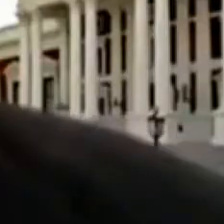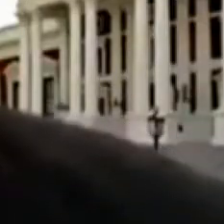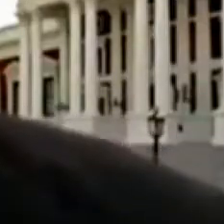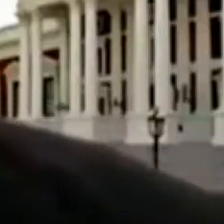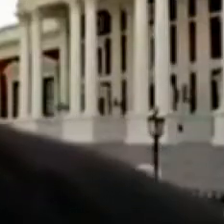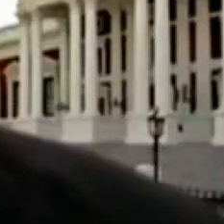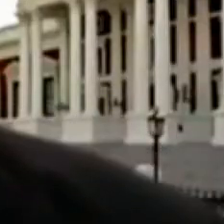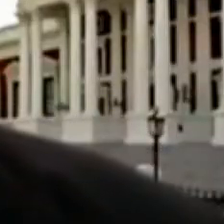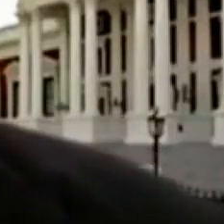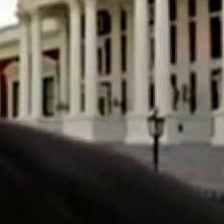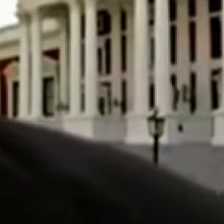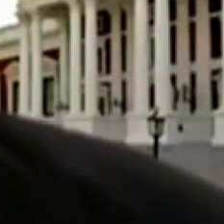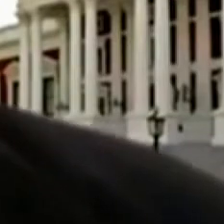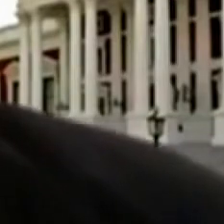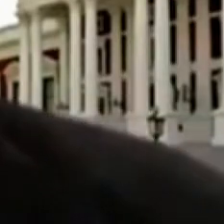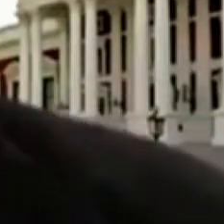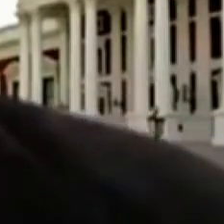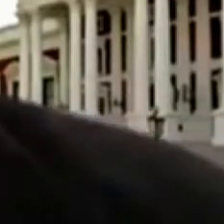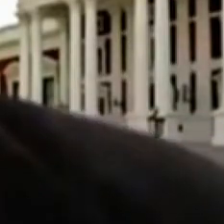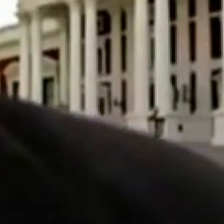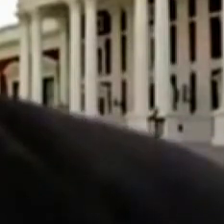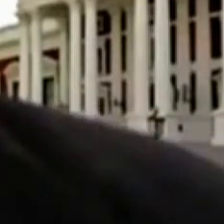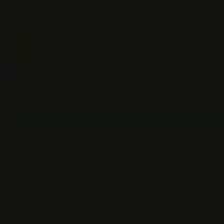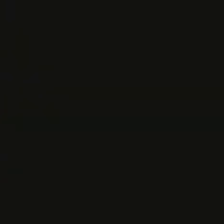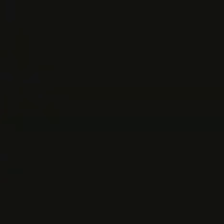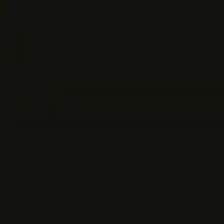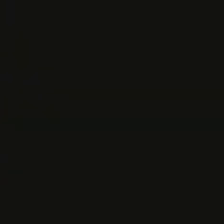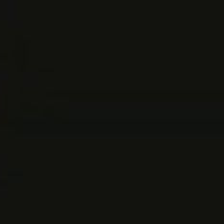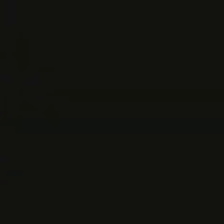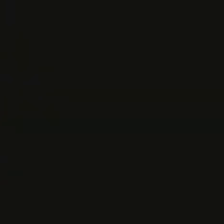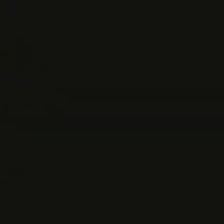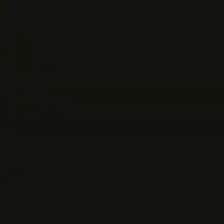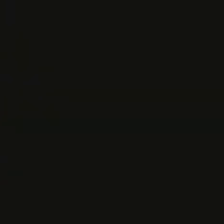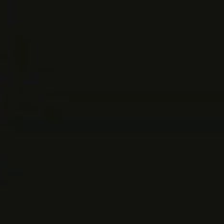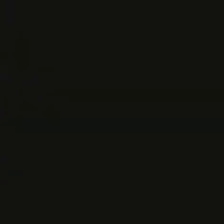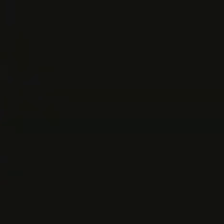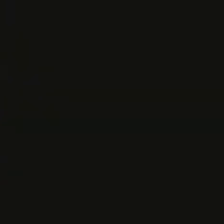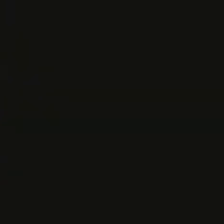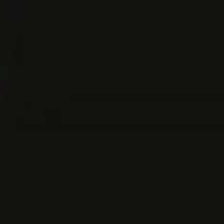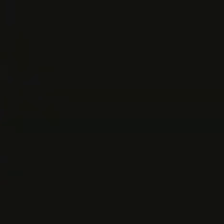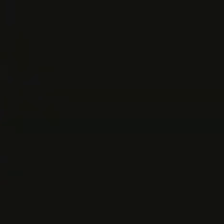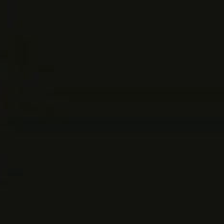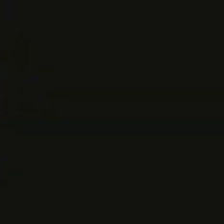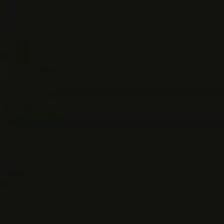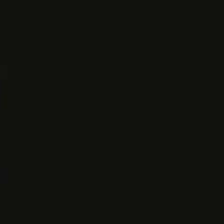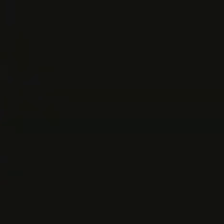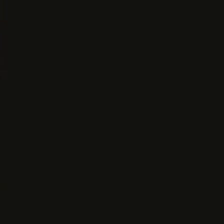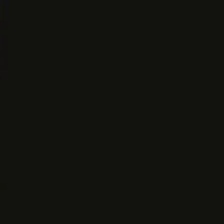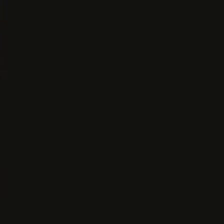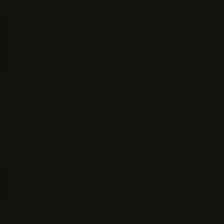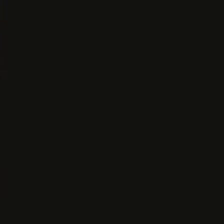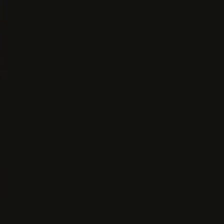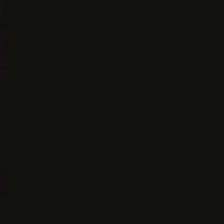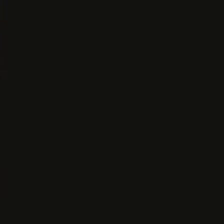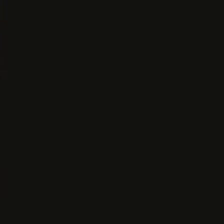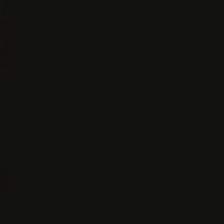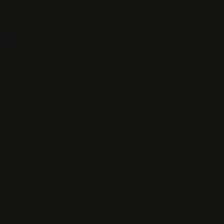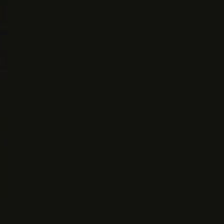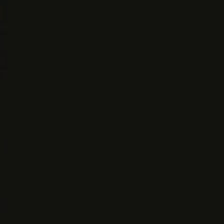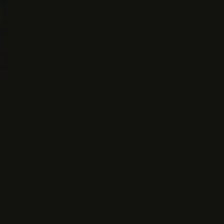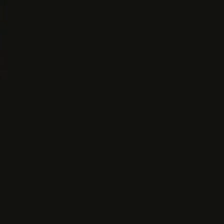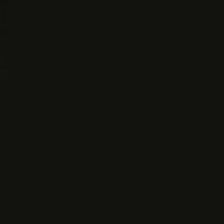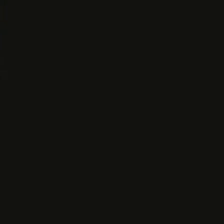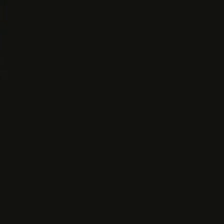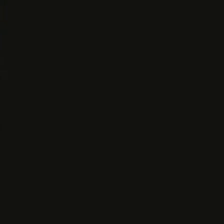Thank you, Minister. Honorable Sheikh. Thank you, Deputy Speaker. Yeah. Thank you,